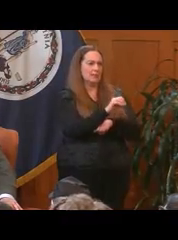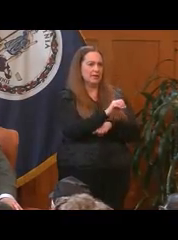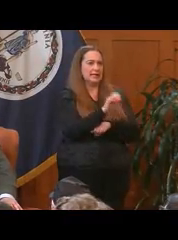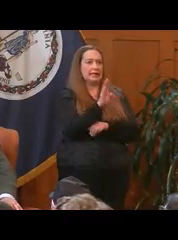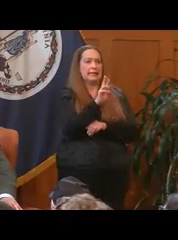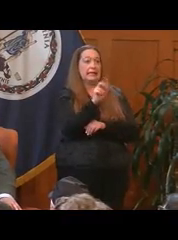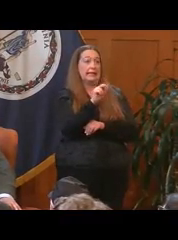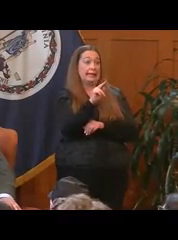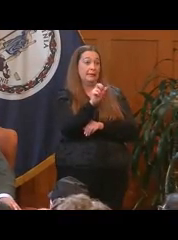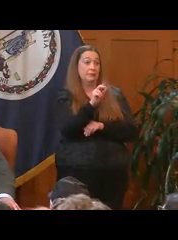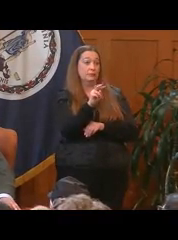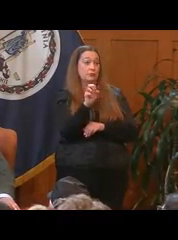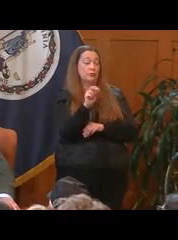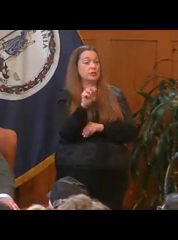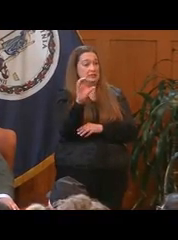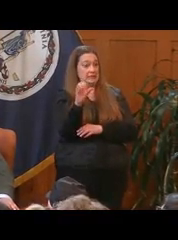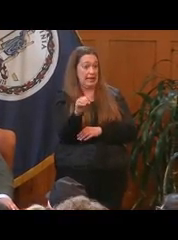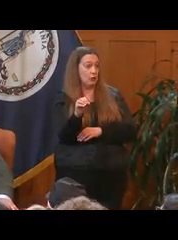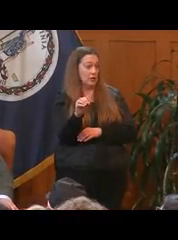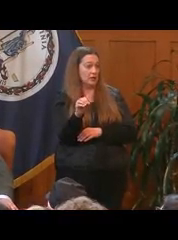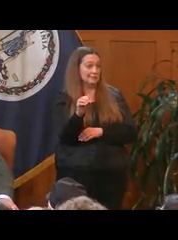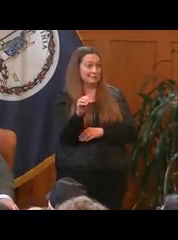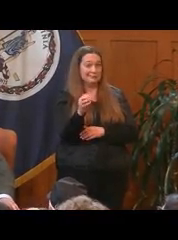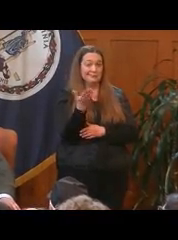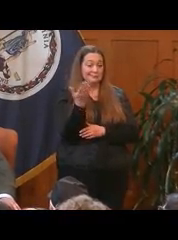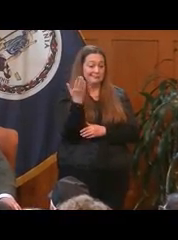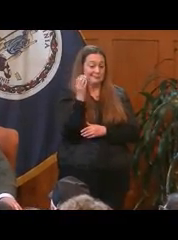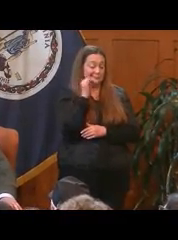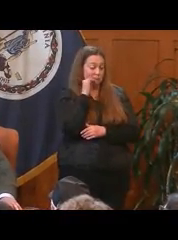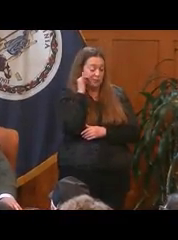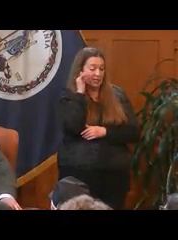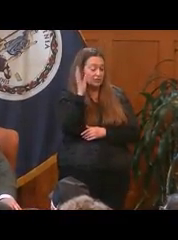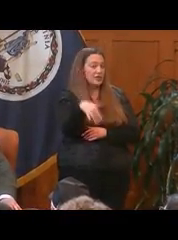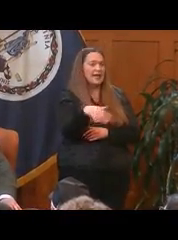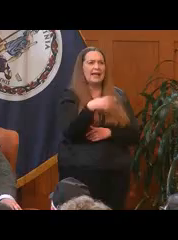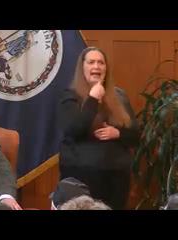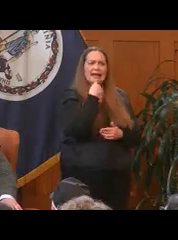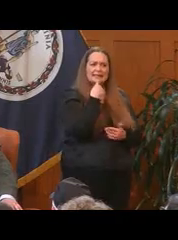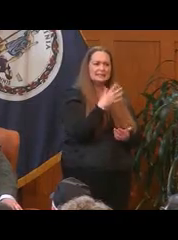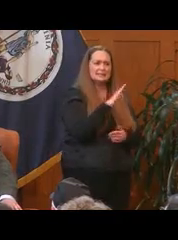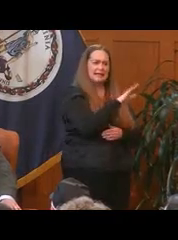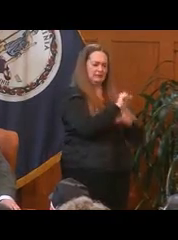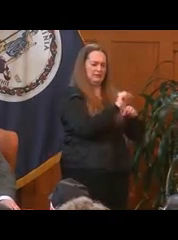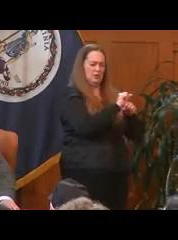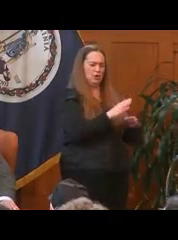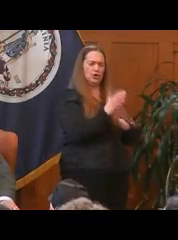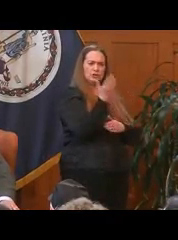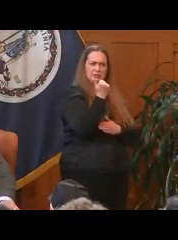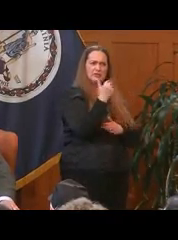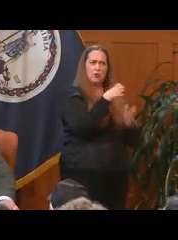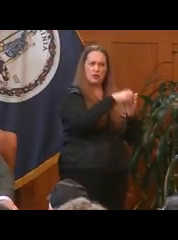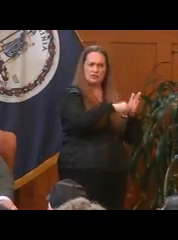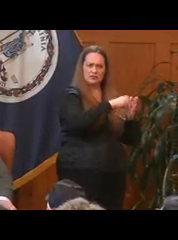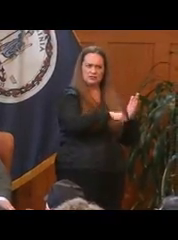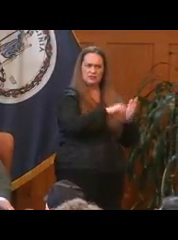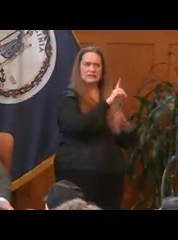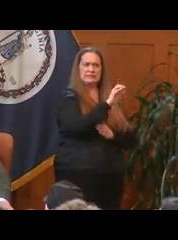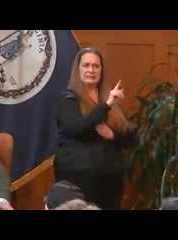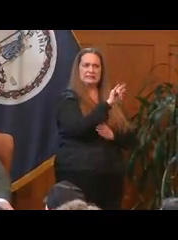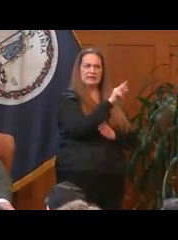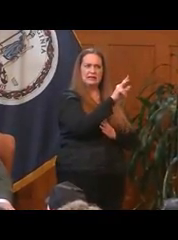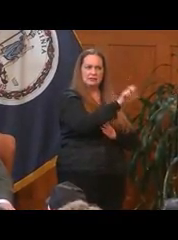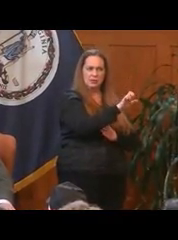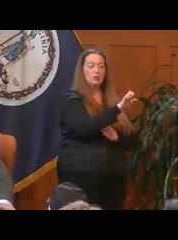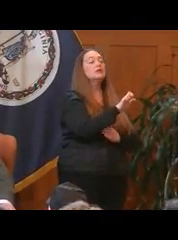savings plans that they had, that their employees had, where originally their deductible, I believe they said $750. So you get $750 in a